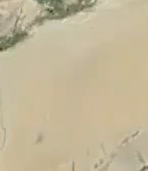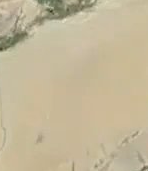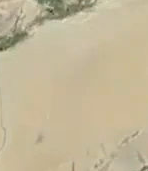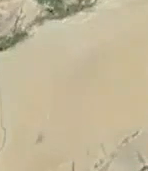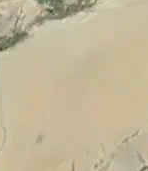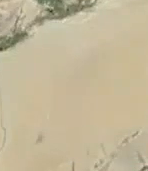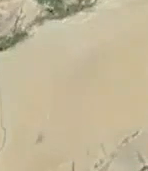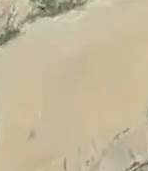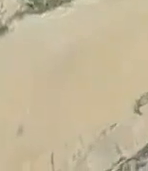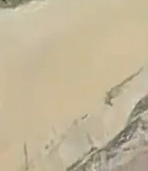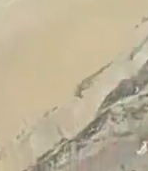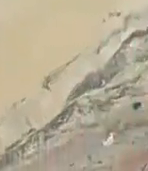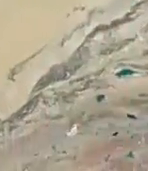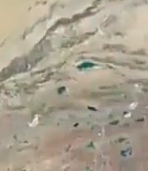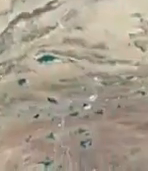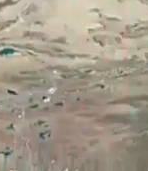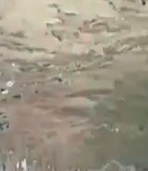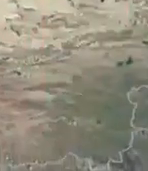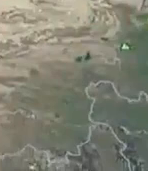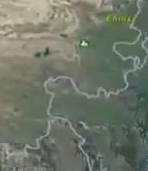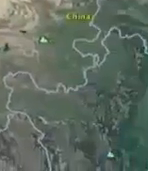Jesus.